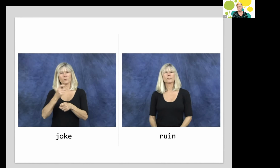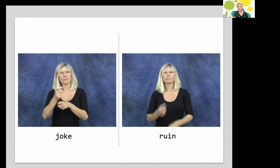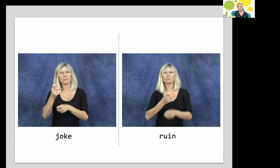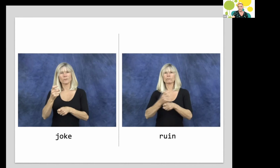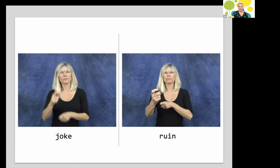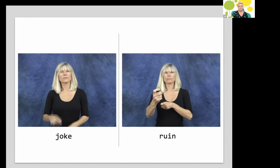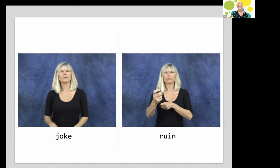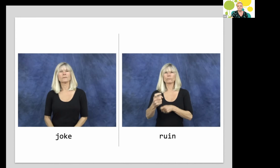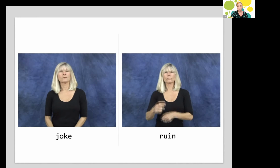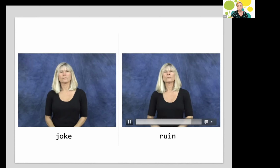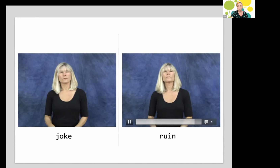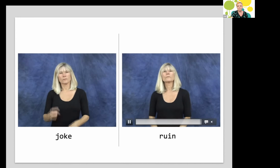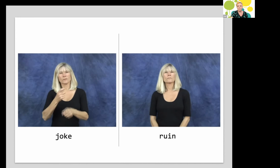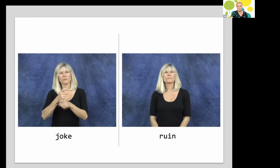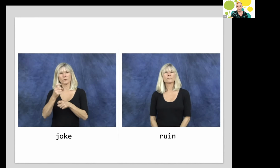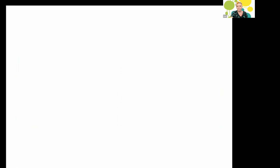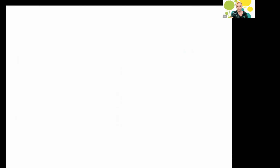until recently.